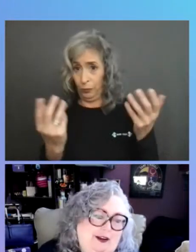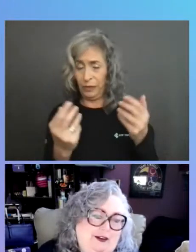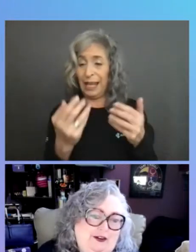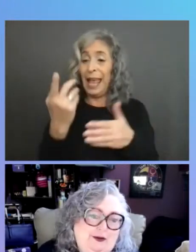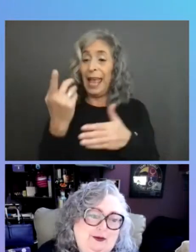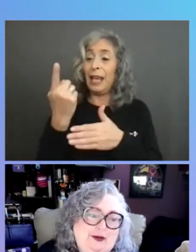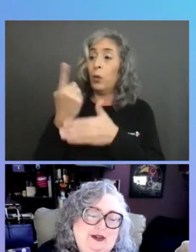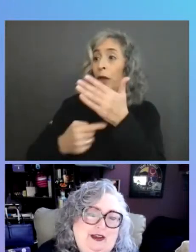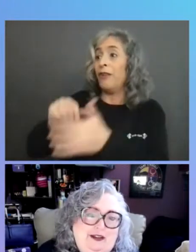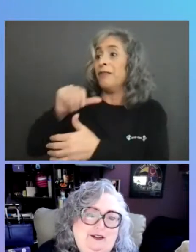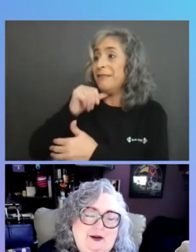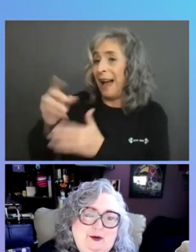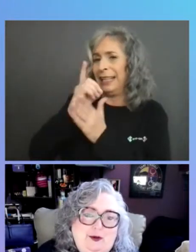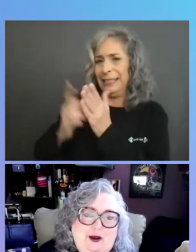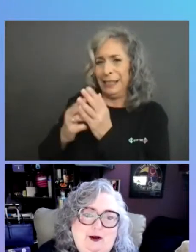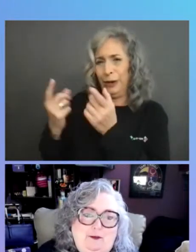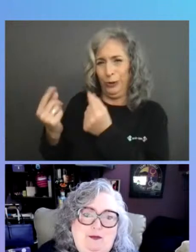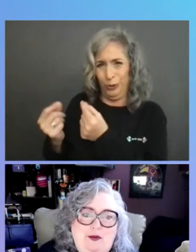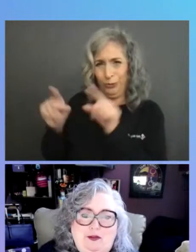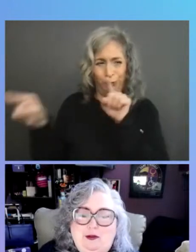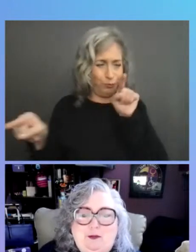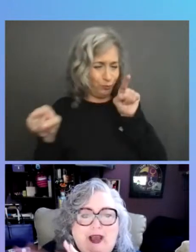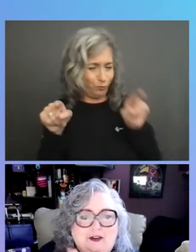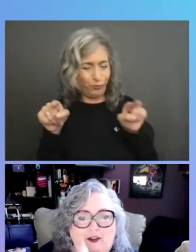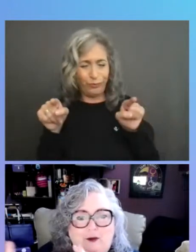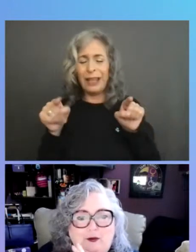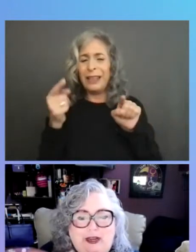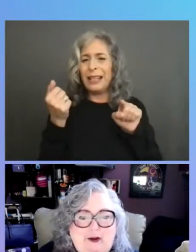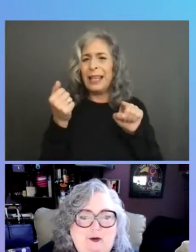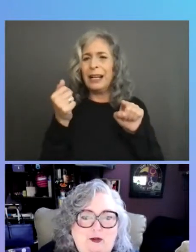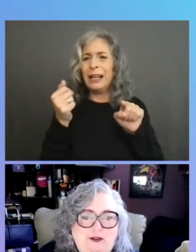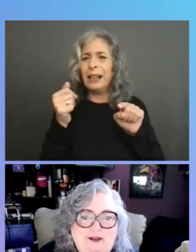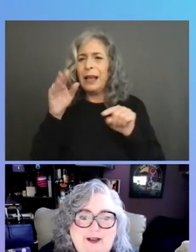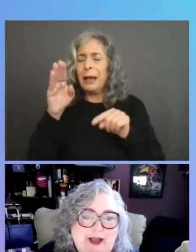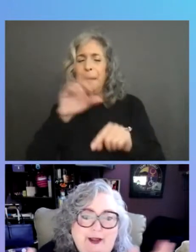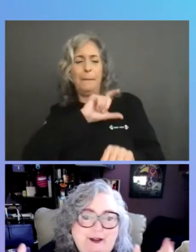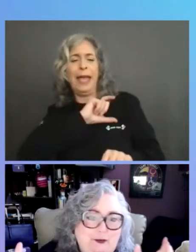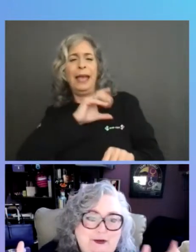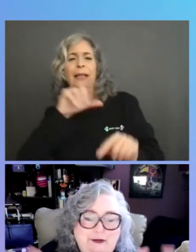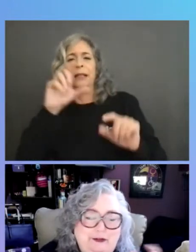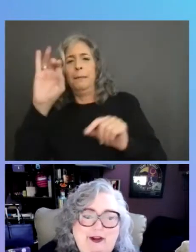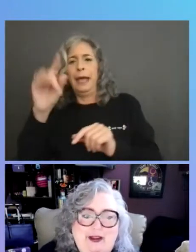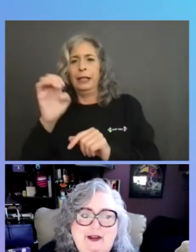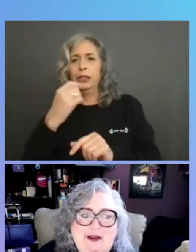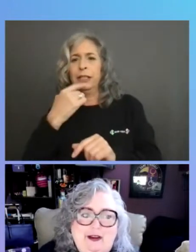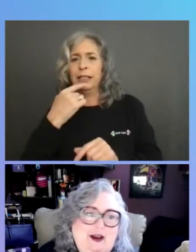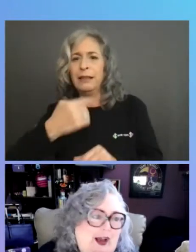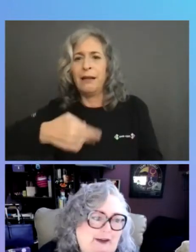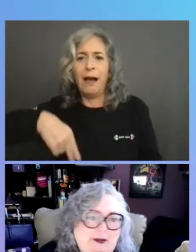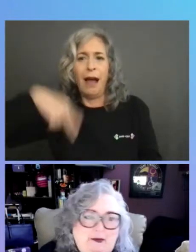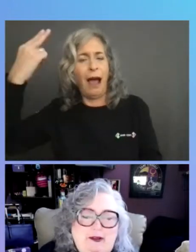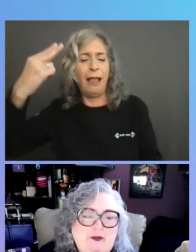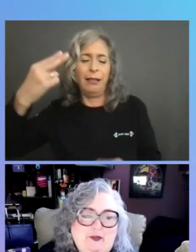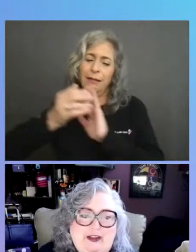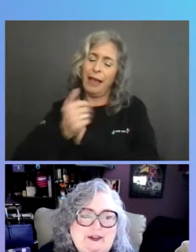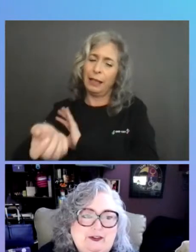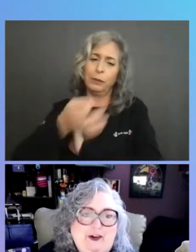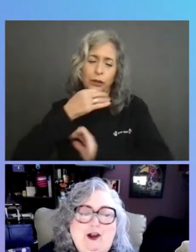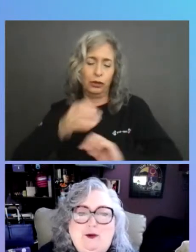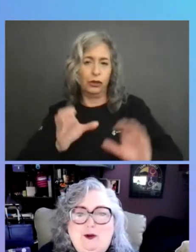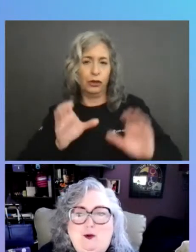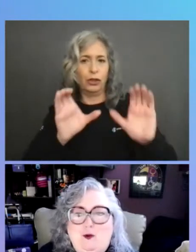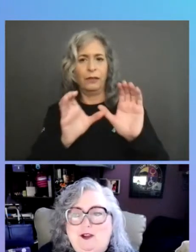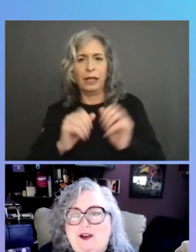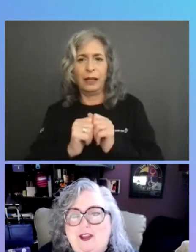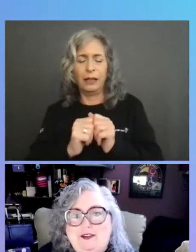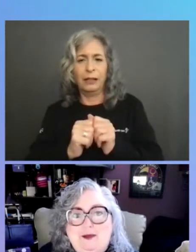not designed to do. And so there's a little badge in the upper right-hand corner that says highly expert certified. IAAP certifications are